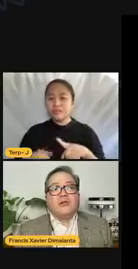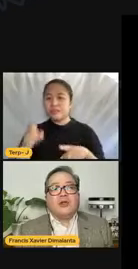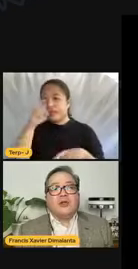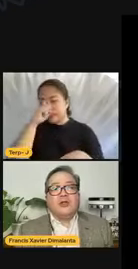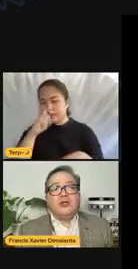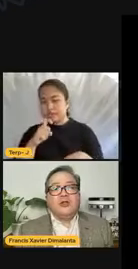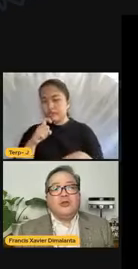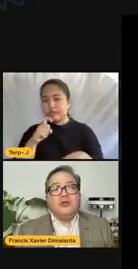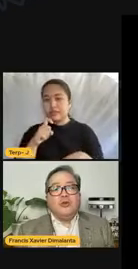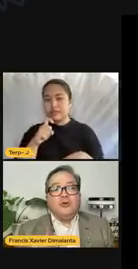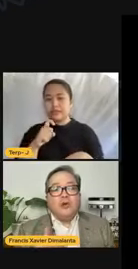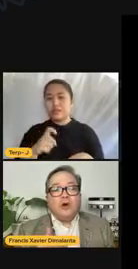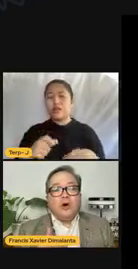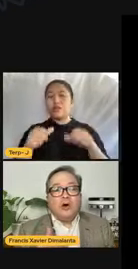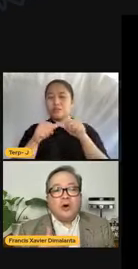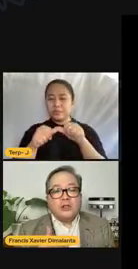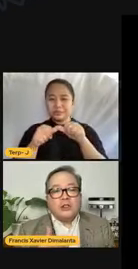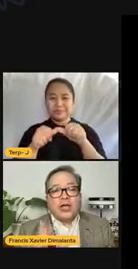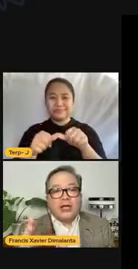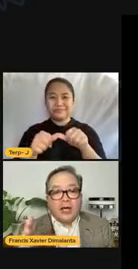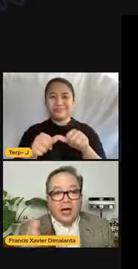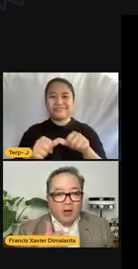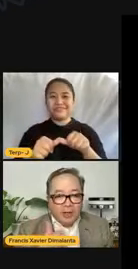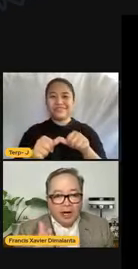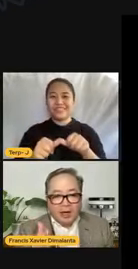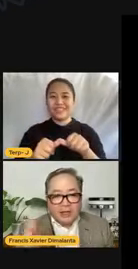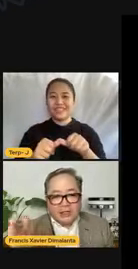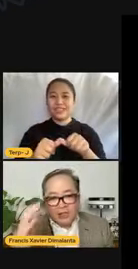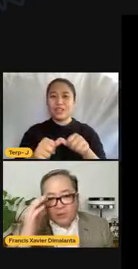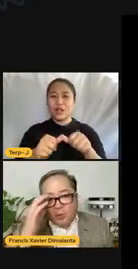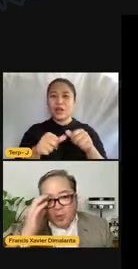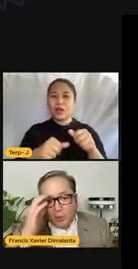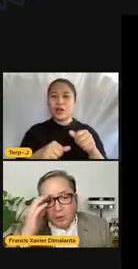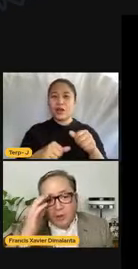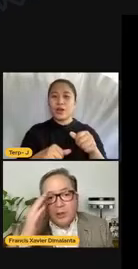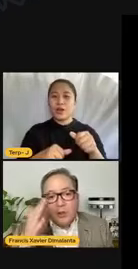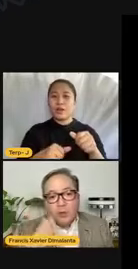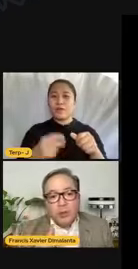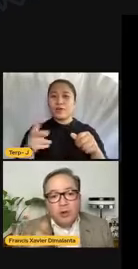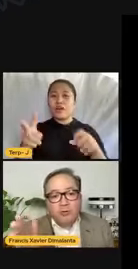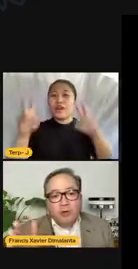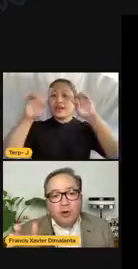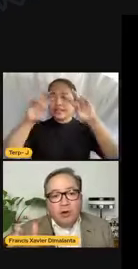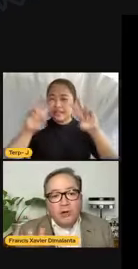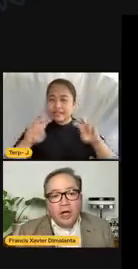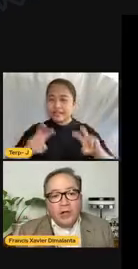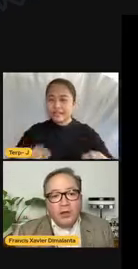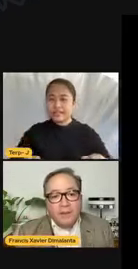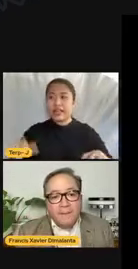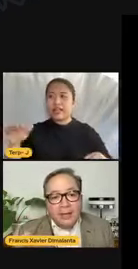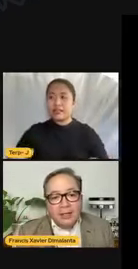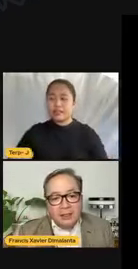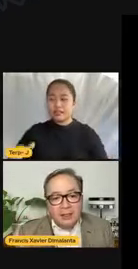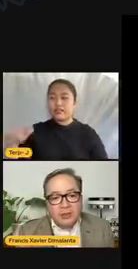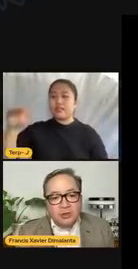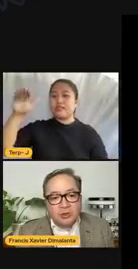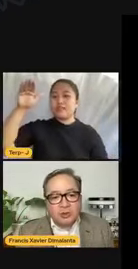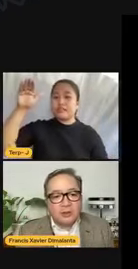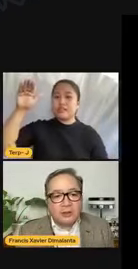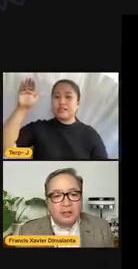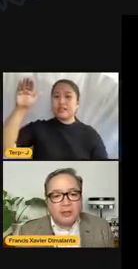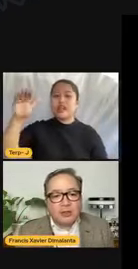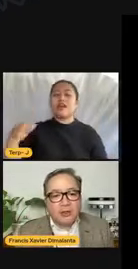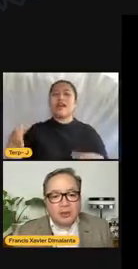And as we continue to check how they are as they grow older, we look for all the other medical